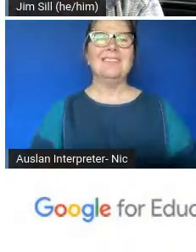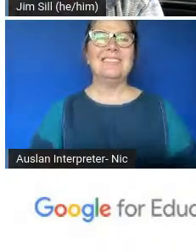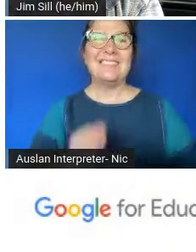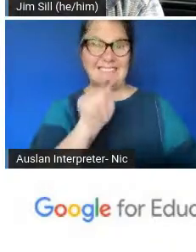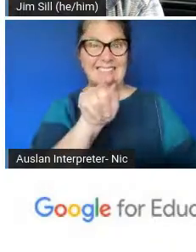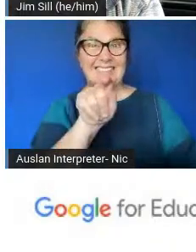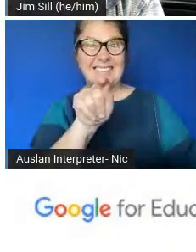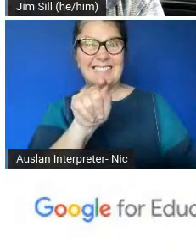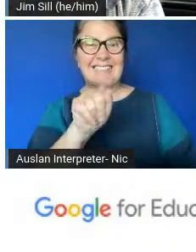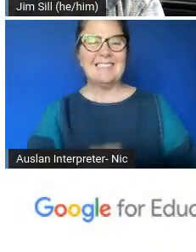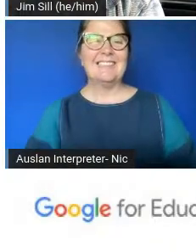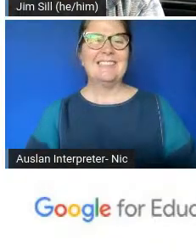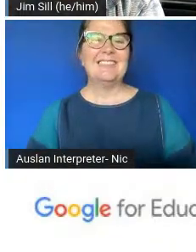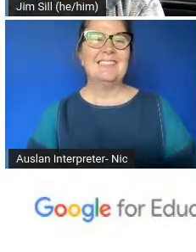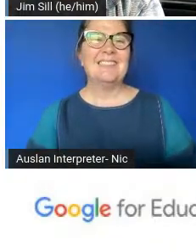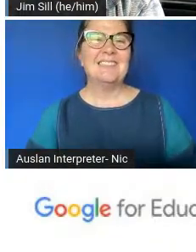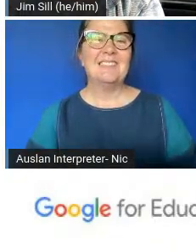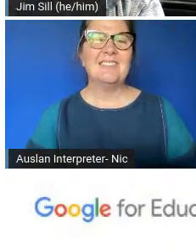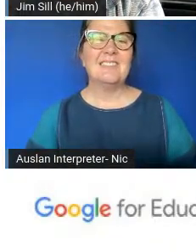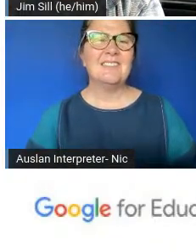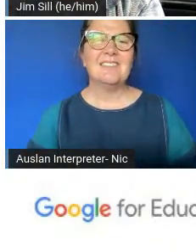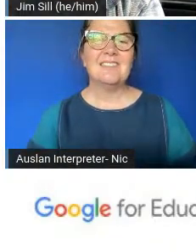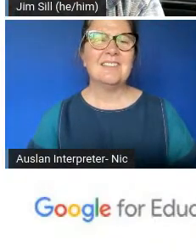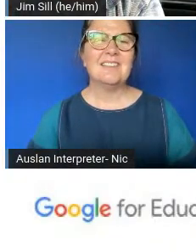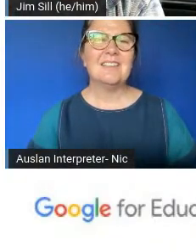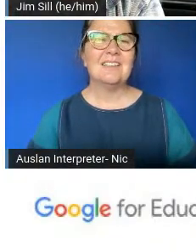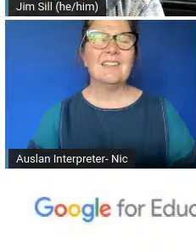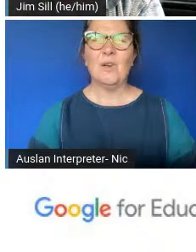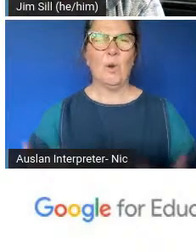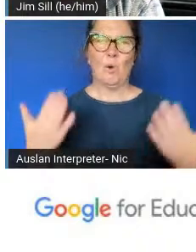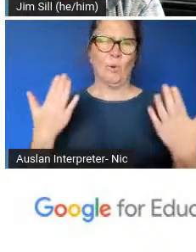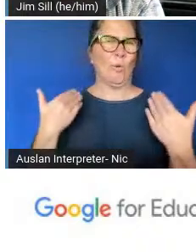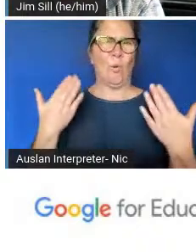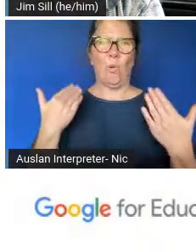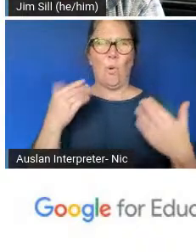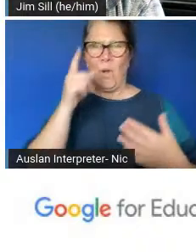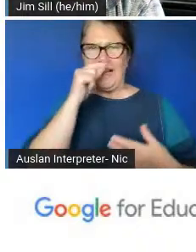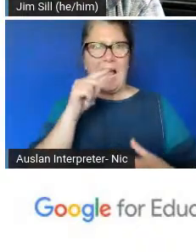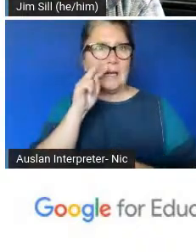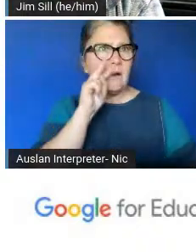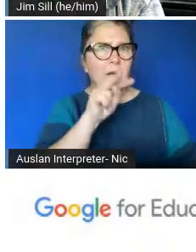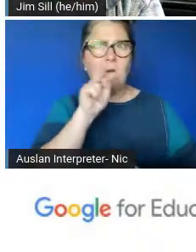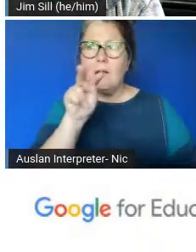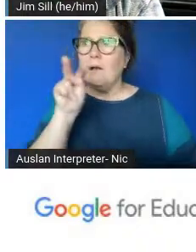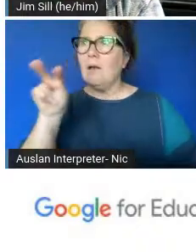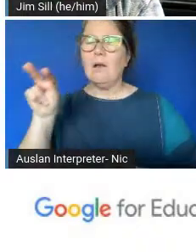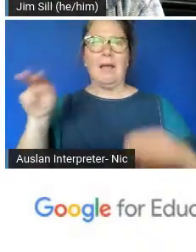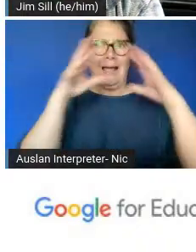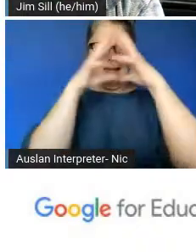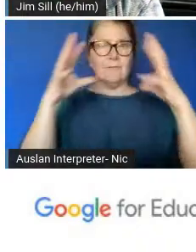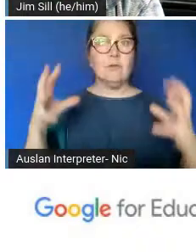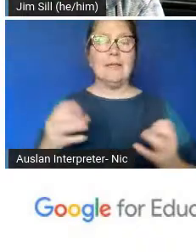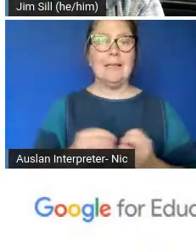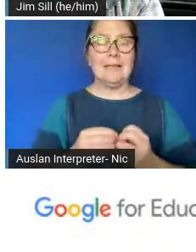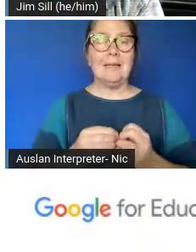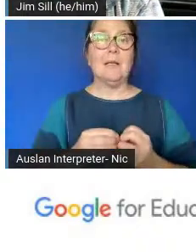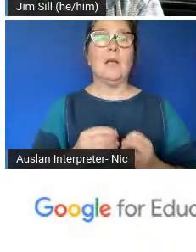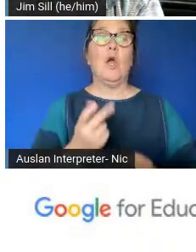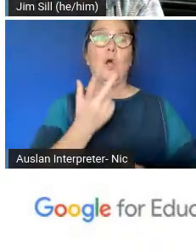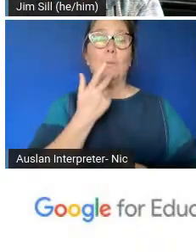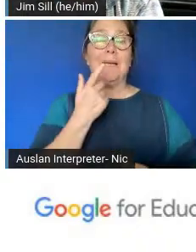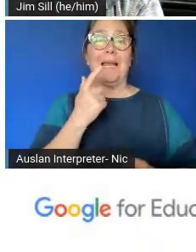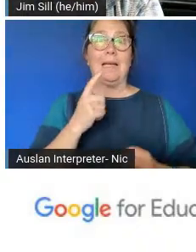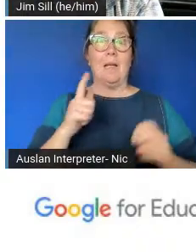go. It's really, really cool, and you can walk around and if the picture exists in the arts